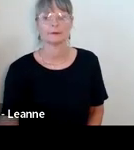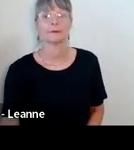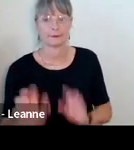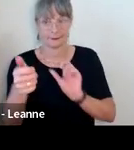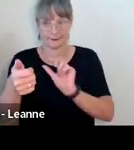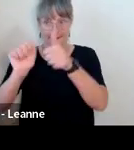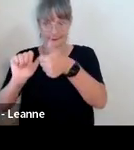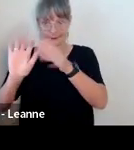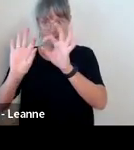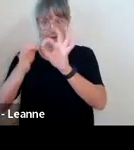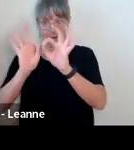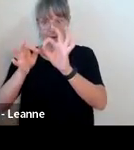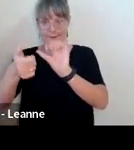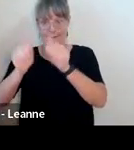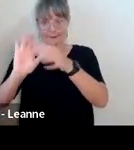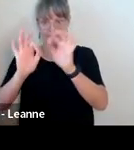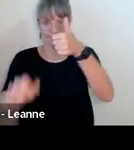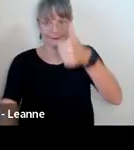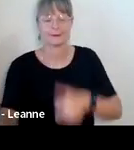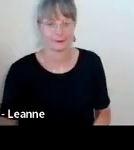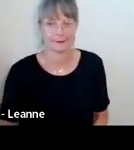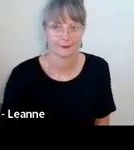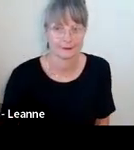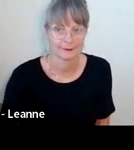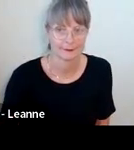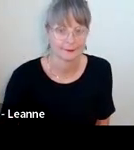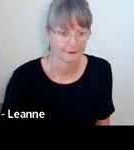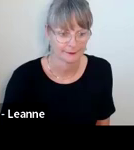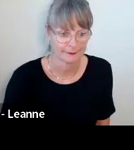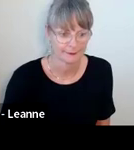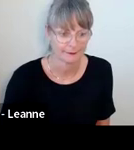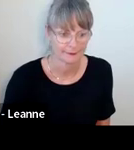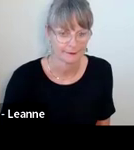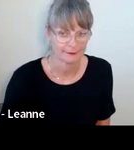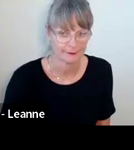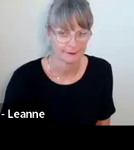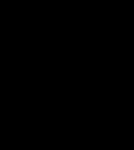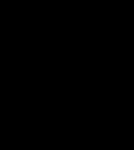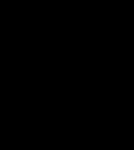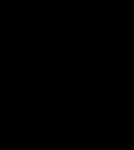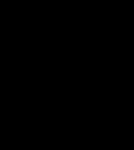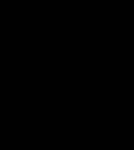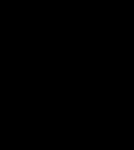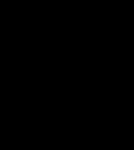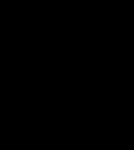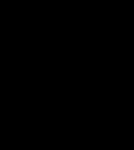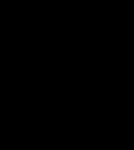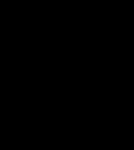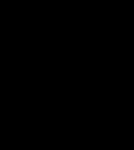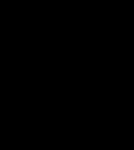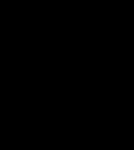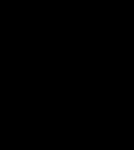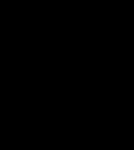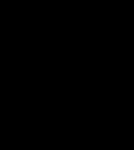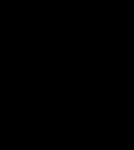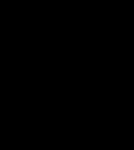Hi everyone, I'm Tessa, one of the co-founders at Hey Gene. Growing up in the 90s, my older sister Stephanie was